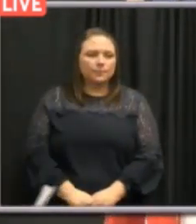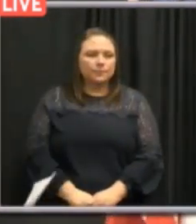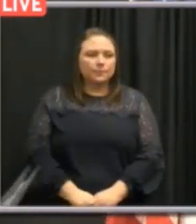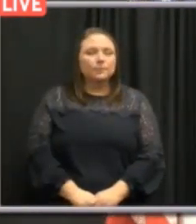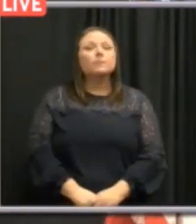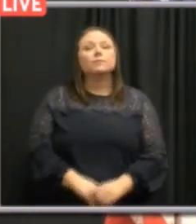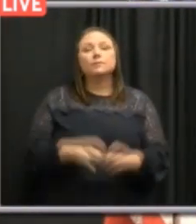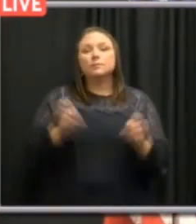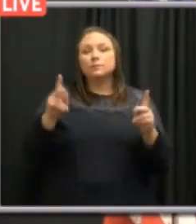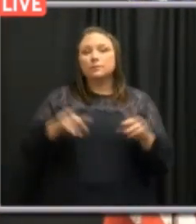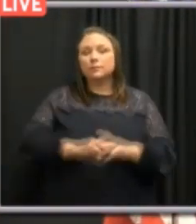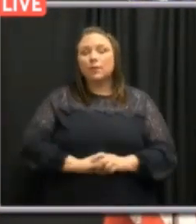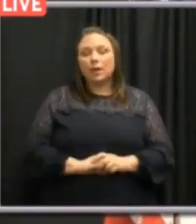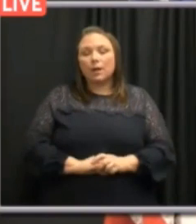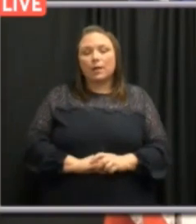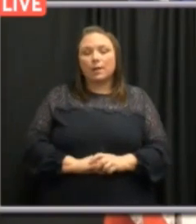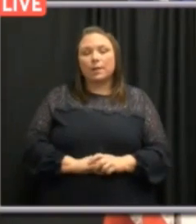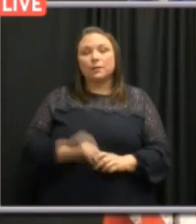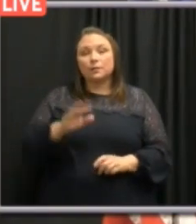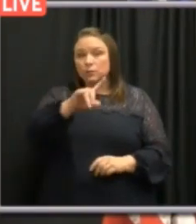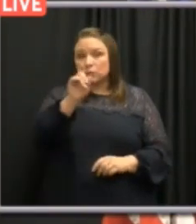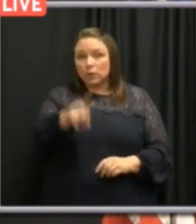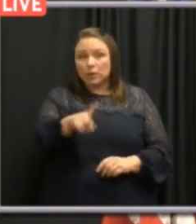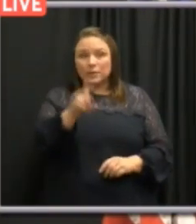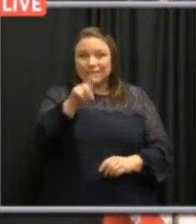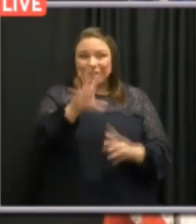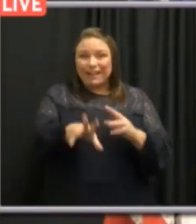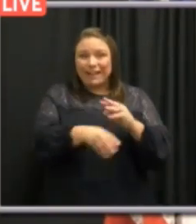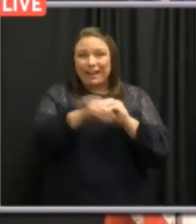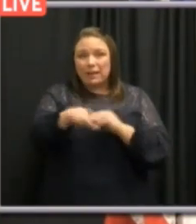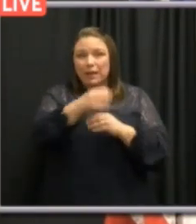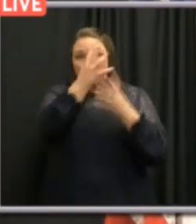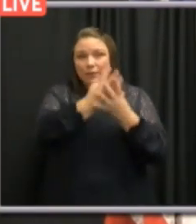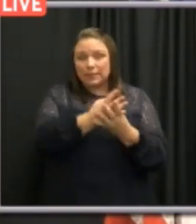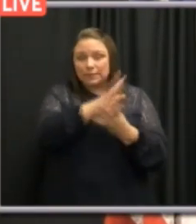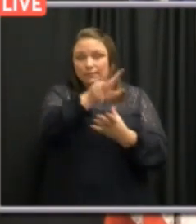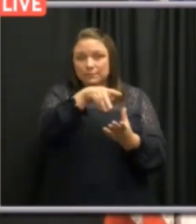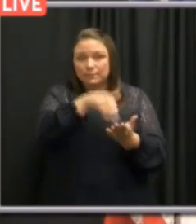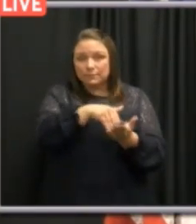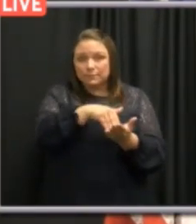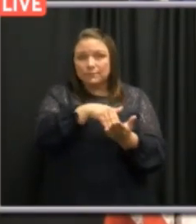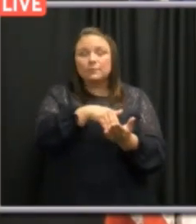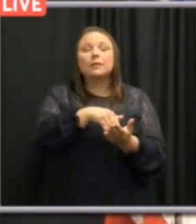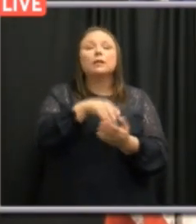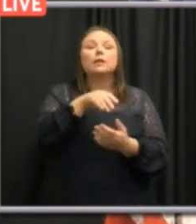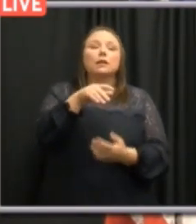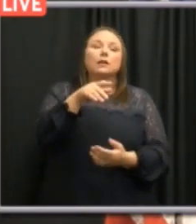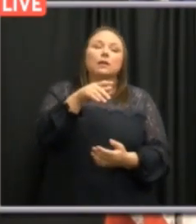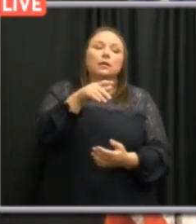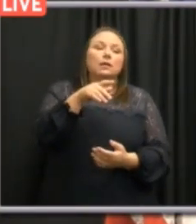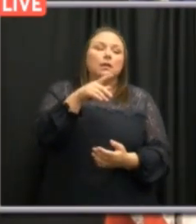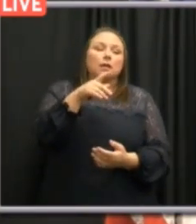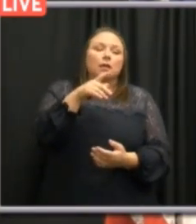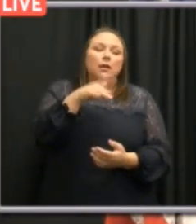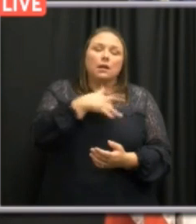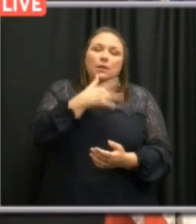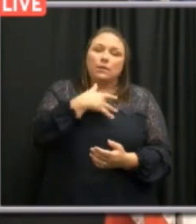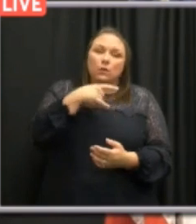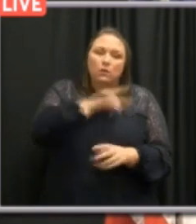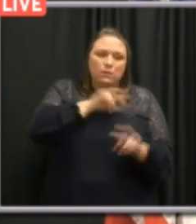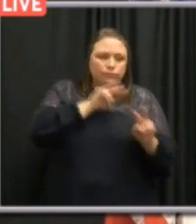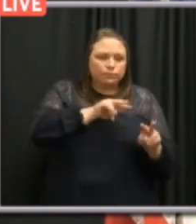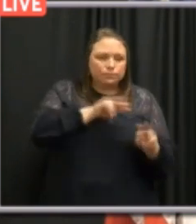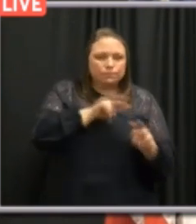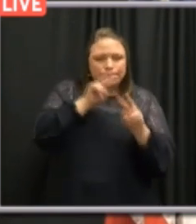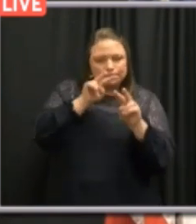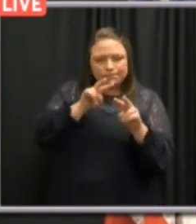Sure. So to answer your question about do we need to add another assessment site, I think we very closely